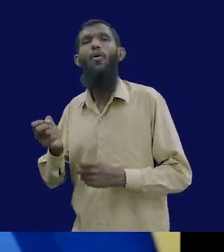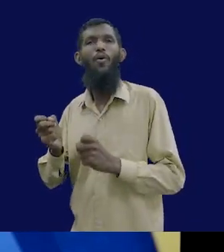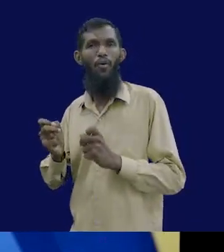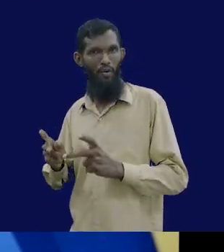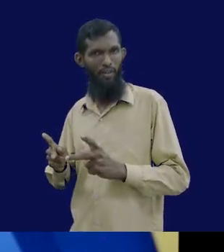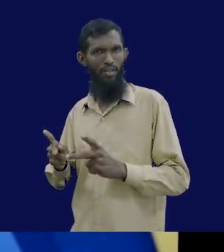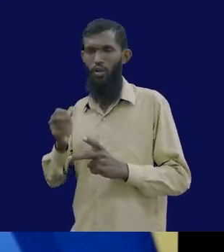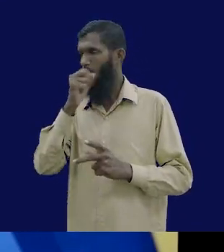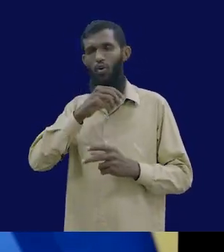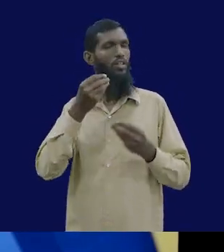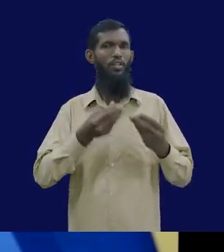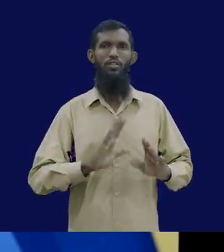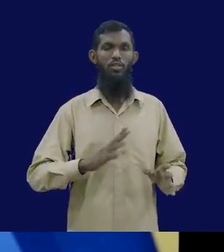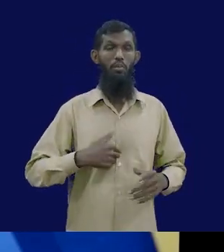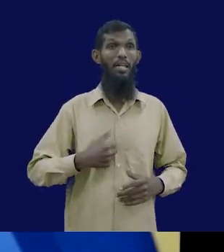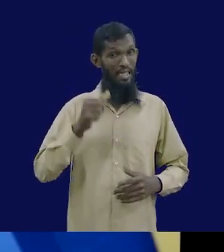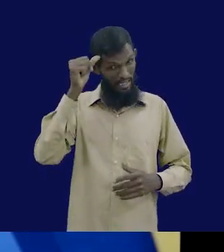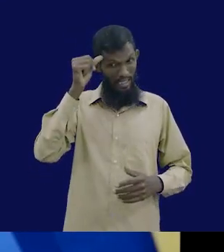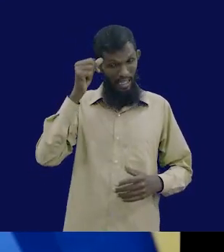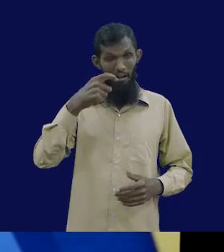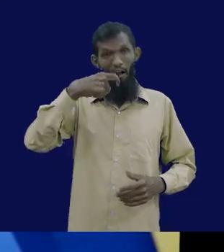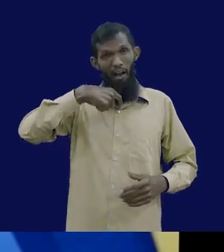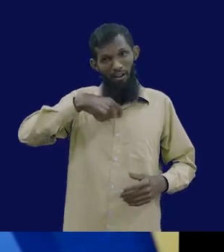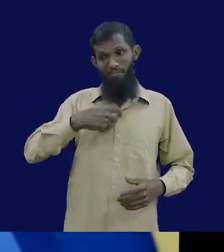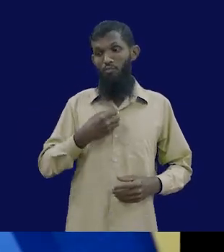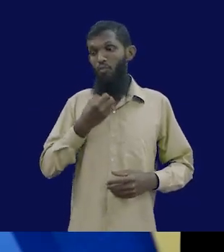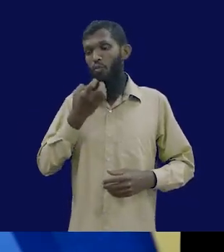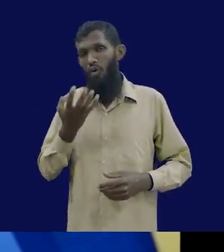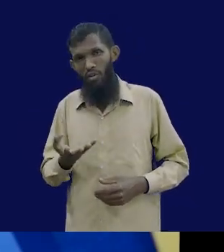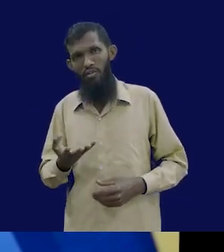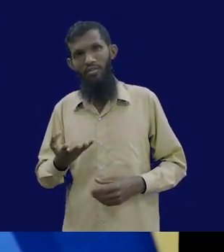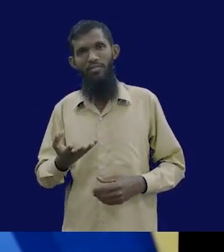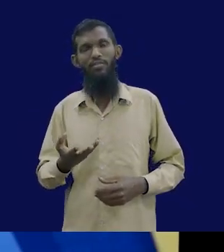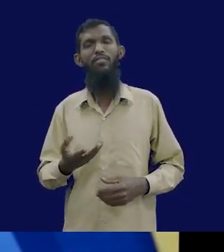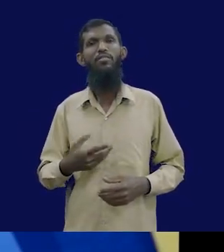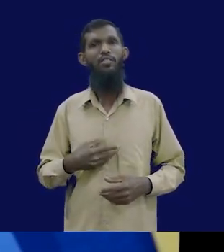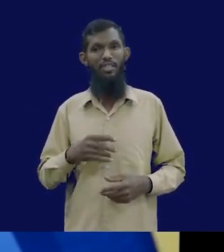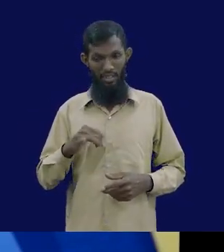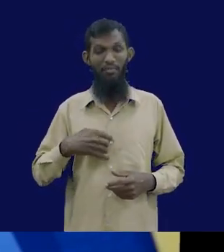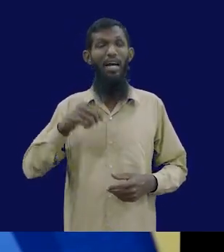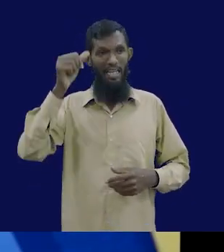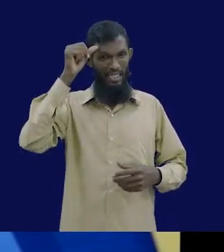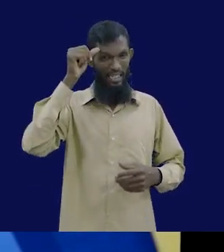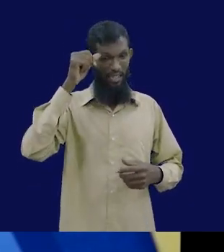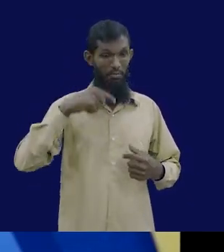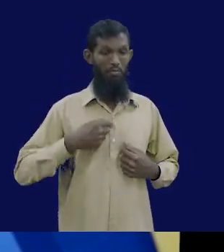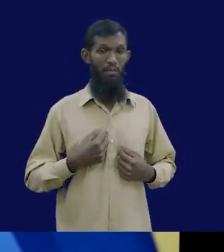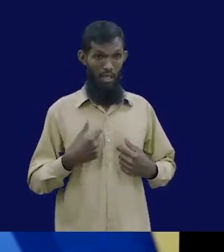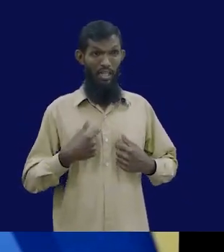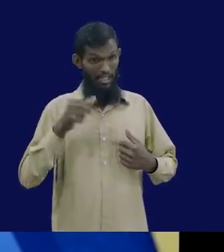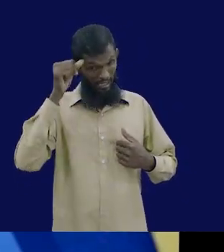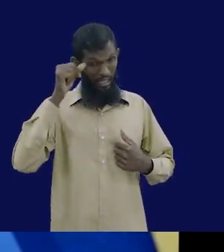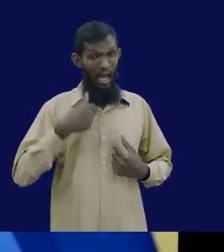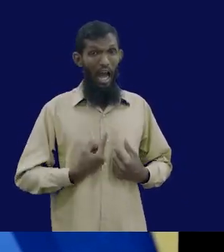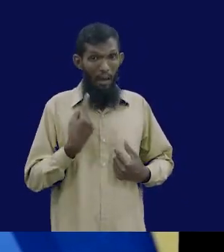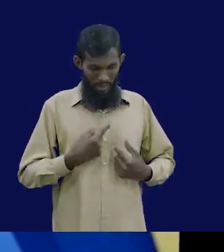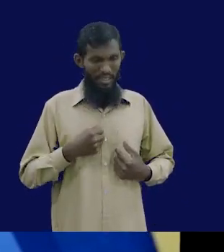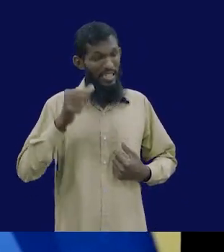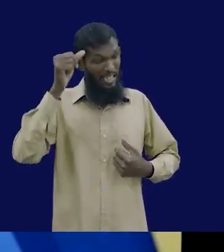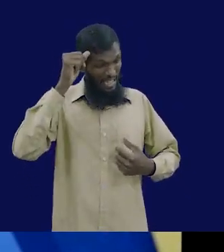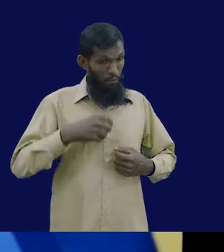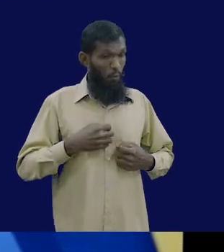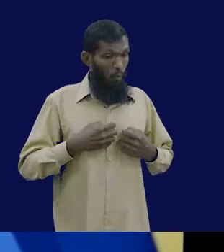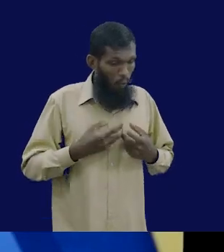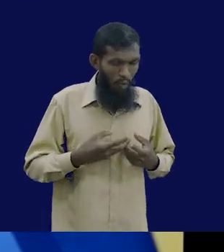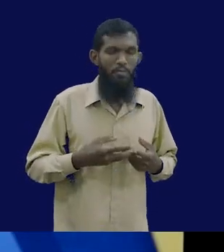then that does not affect your fasting. But if it were to be under your control and you do it intentionally,